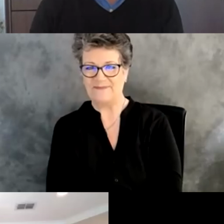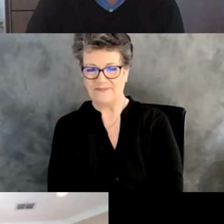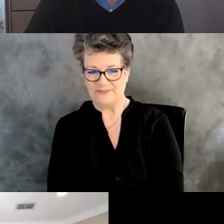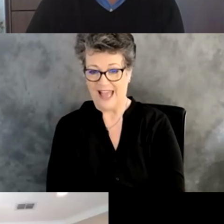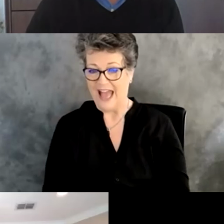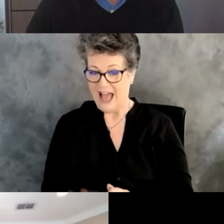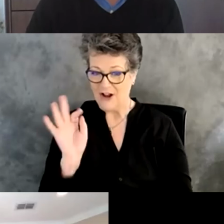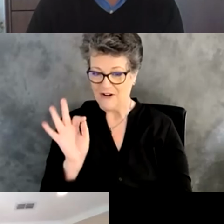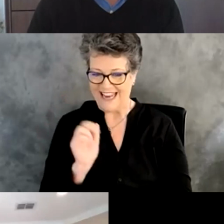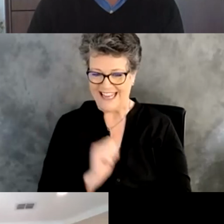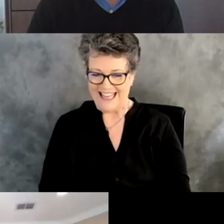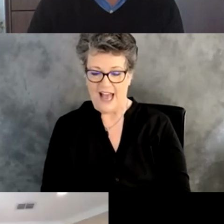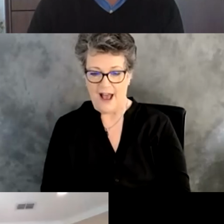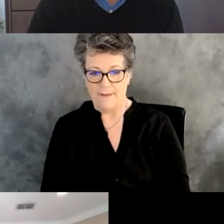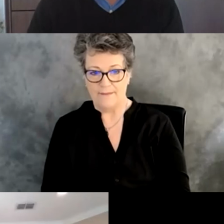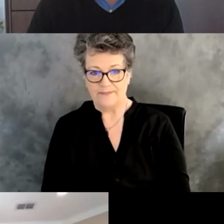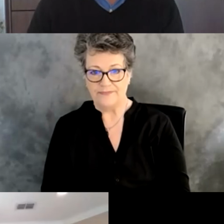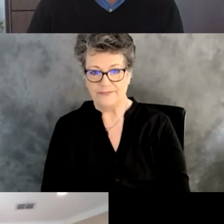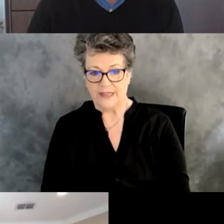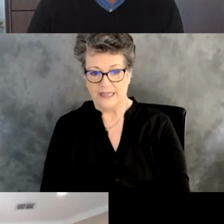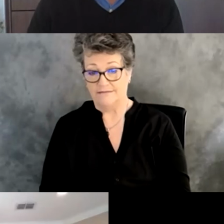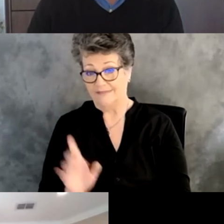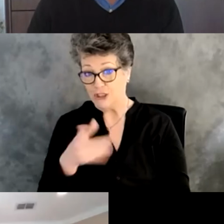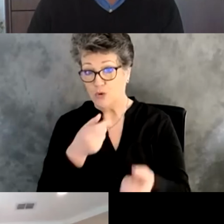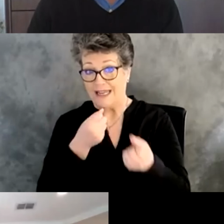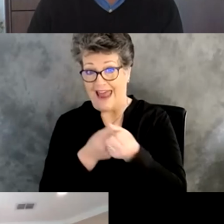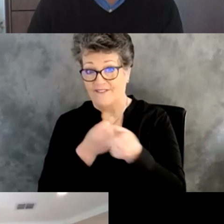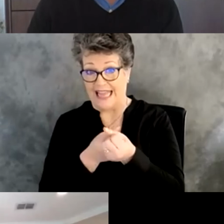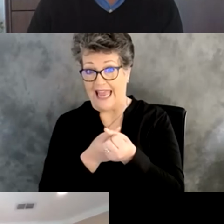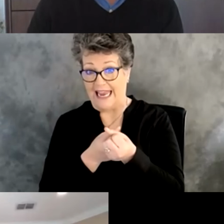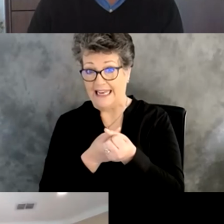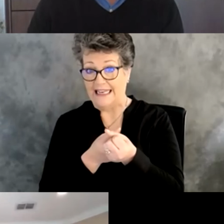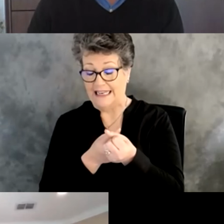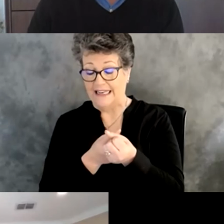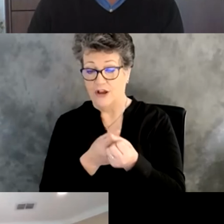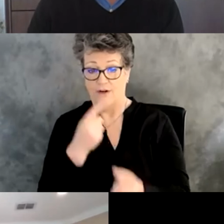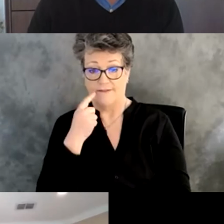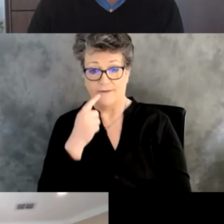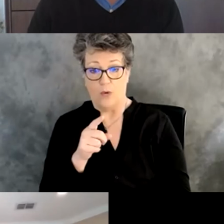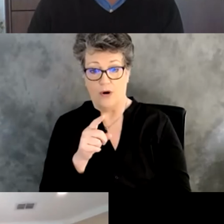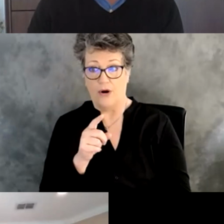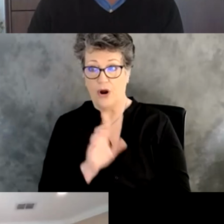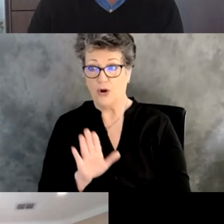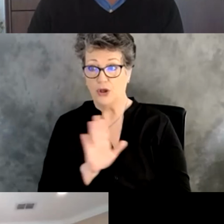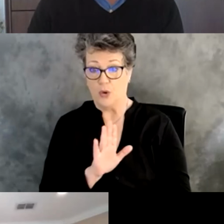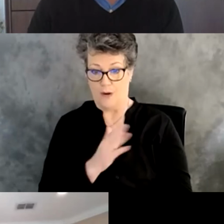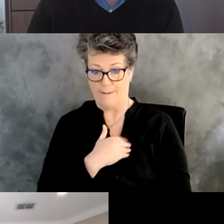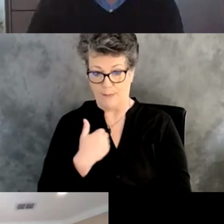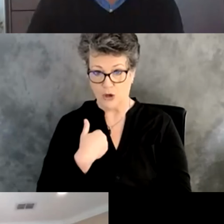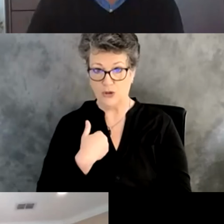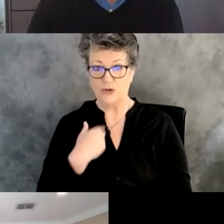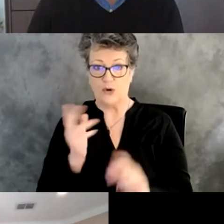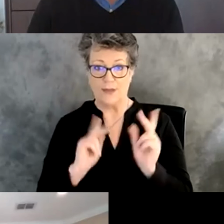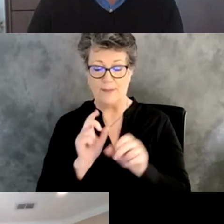Great. So, you know, as you can advocate for your members or the people